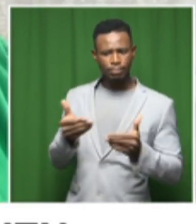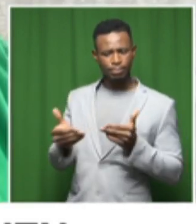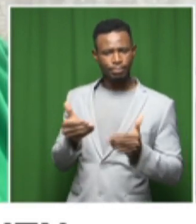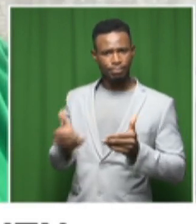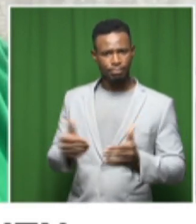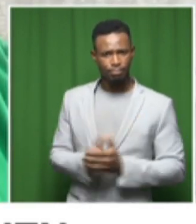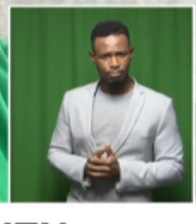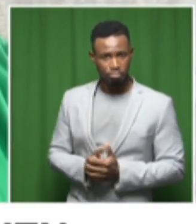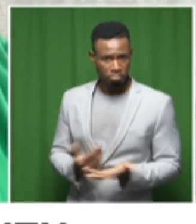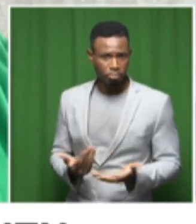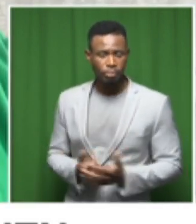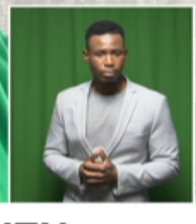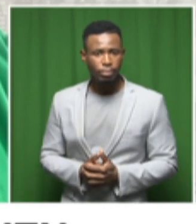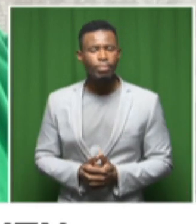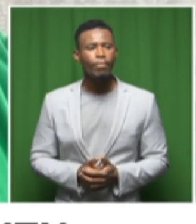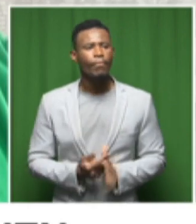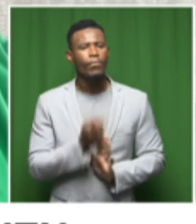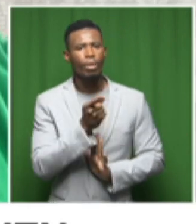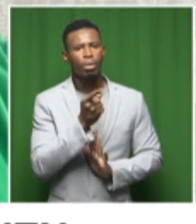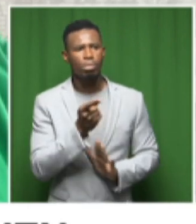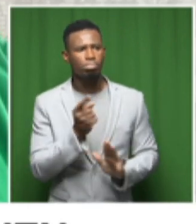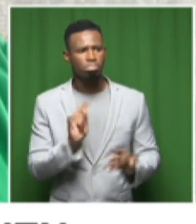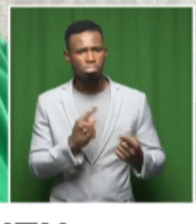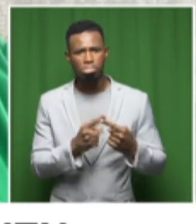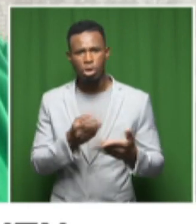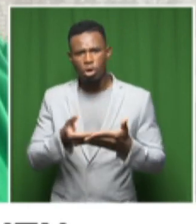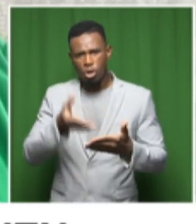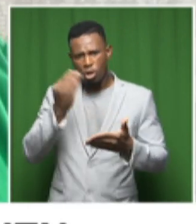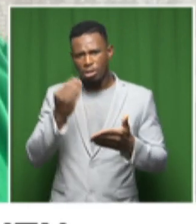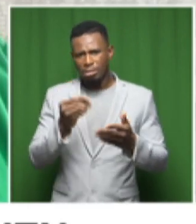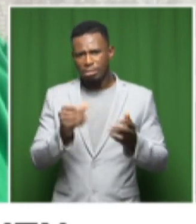the key lessons you've learned so far when it comes to food and cooking?